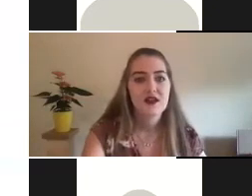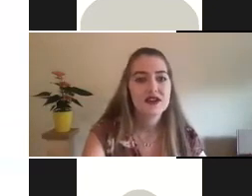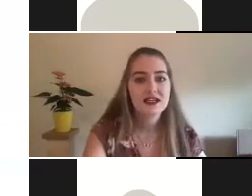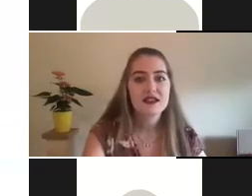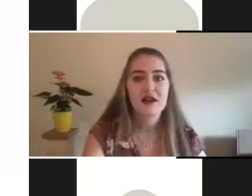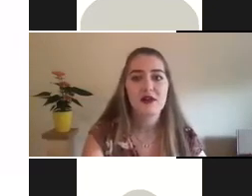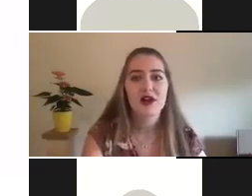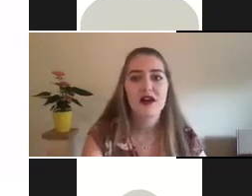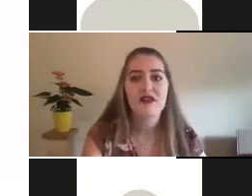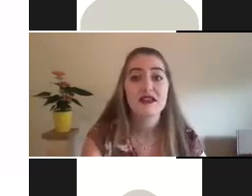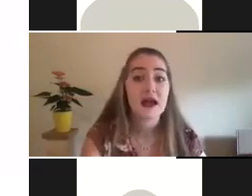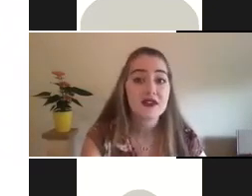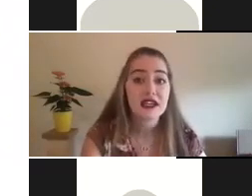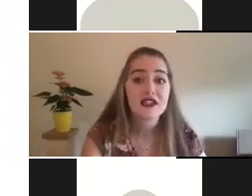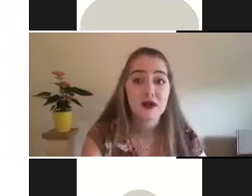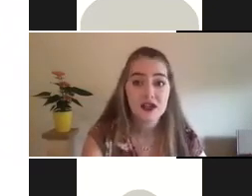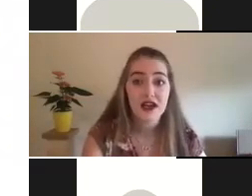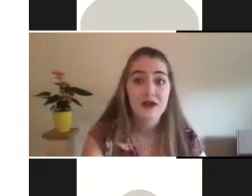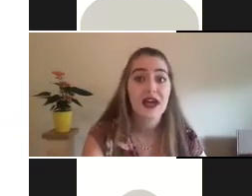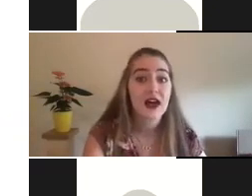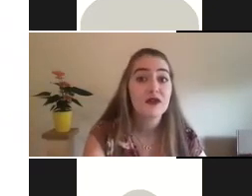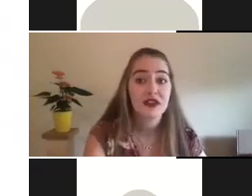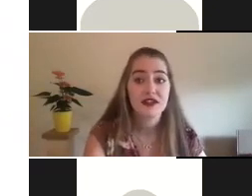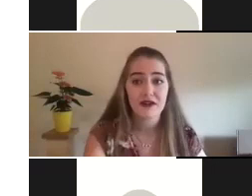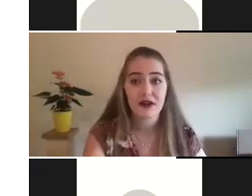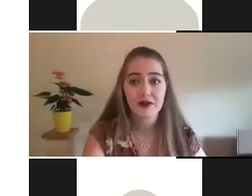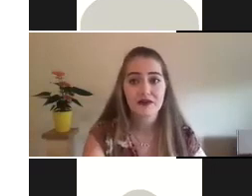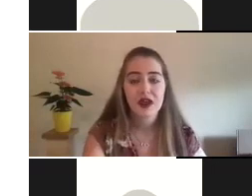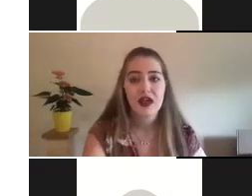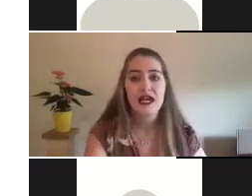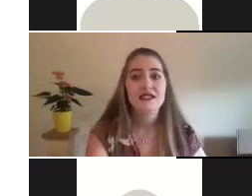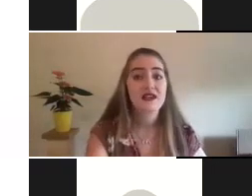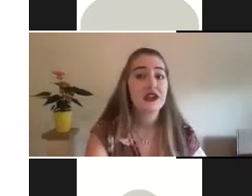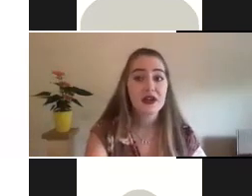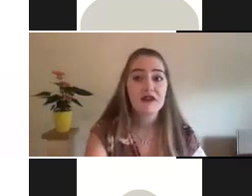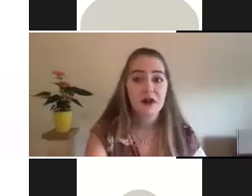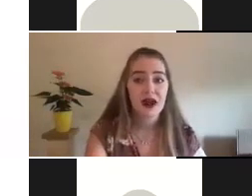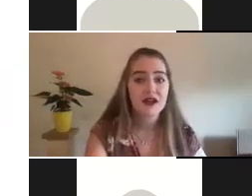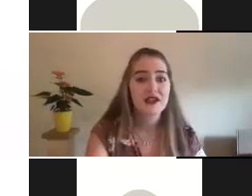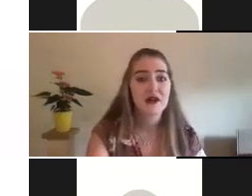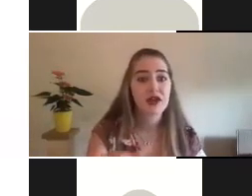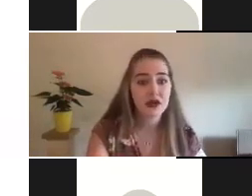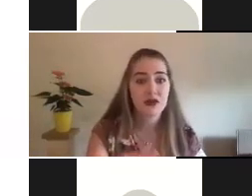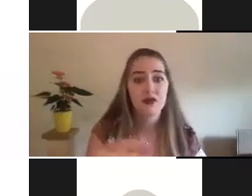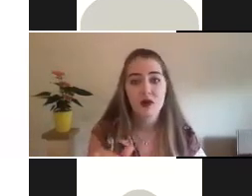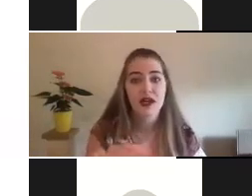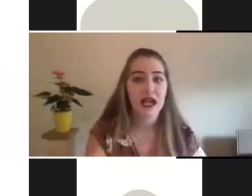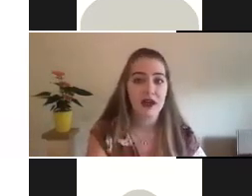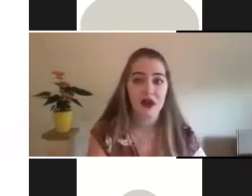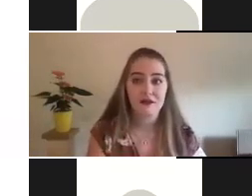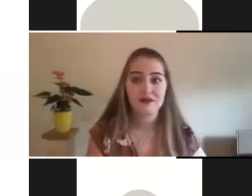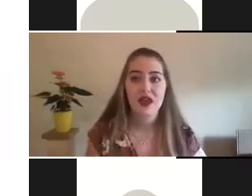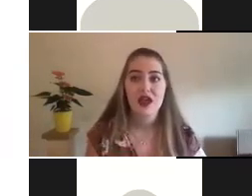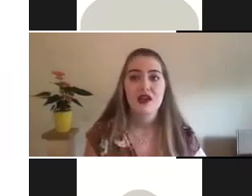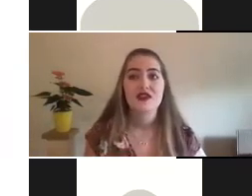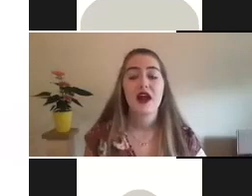So here's an example of the simultaneous Twitter chat that we held with our town hall. It's in Q&A format, so